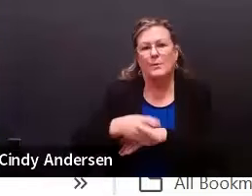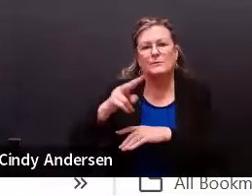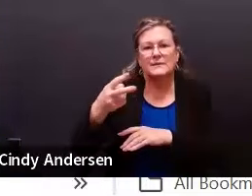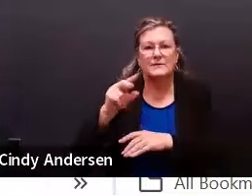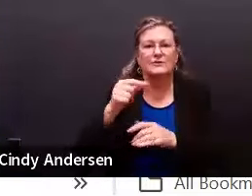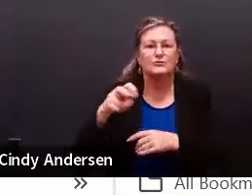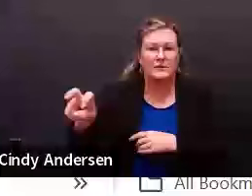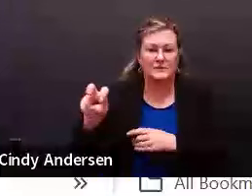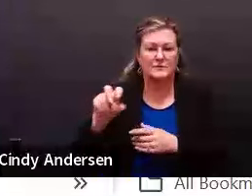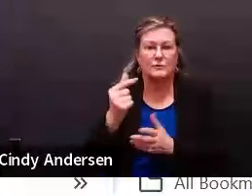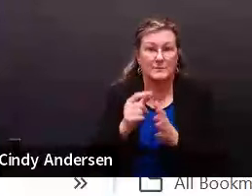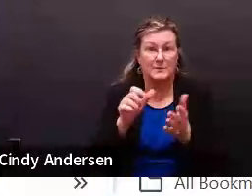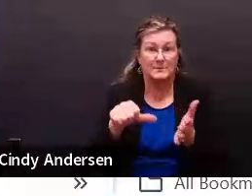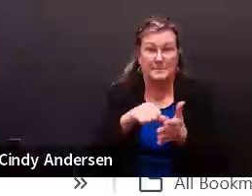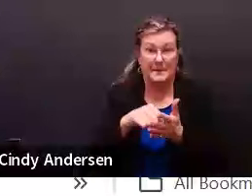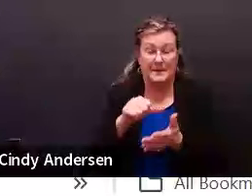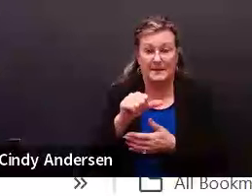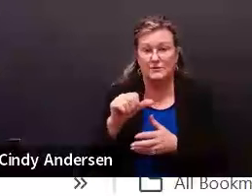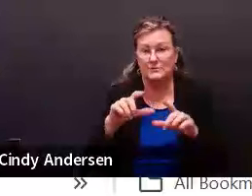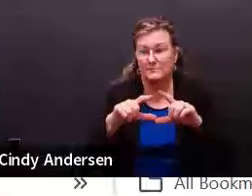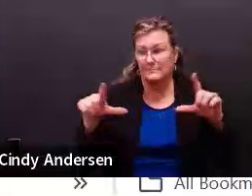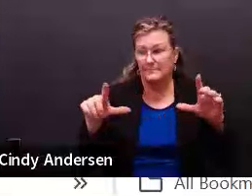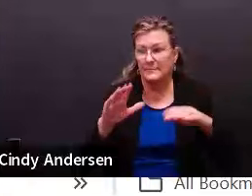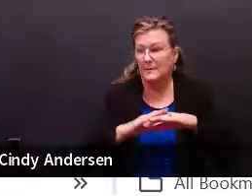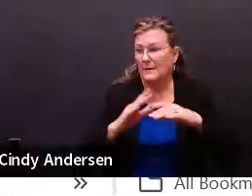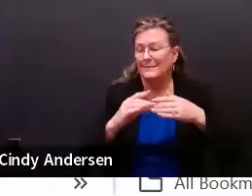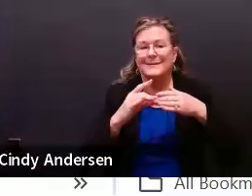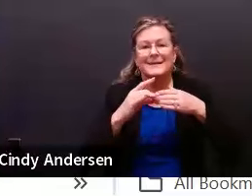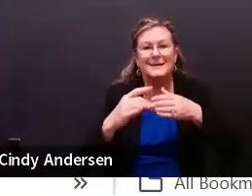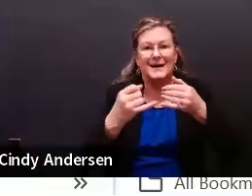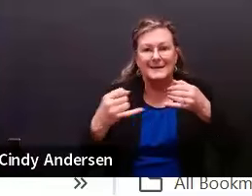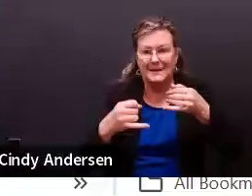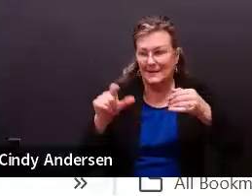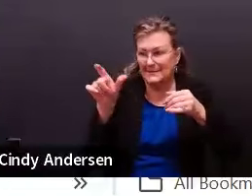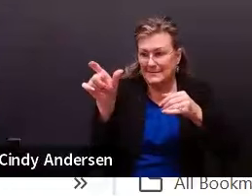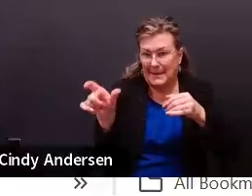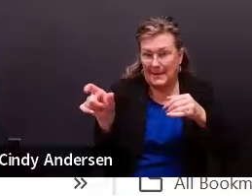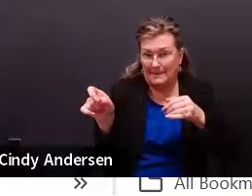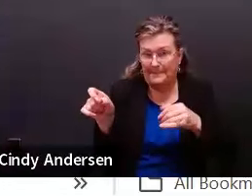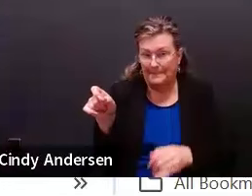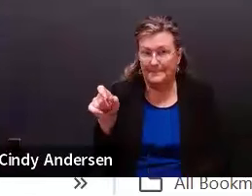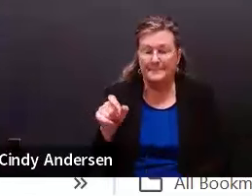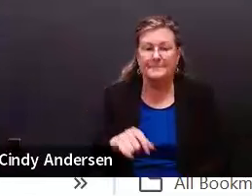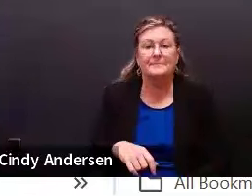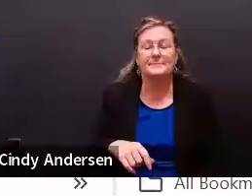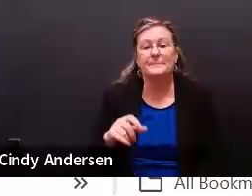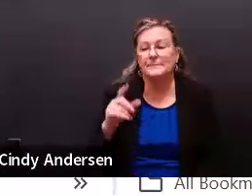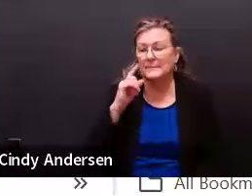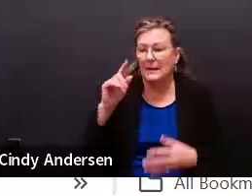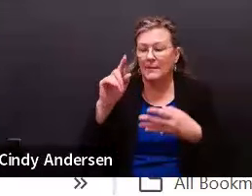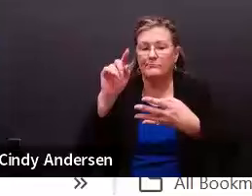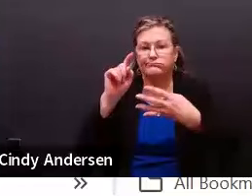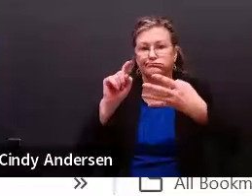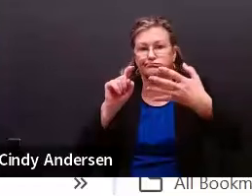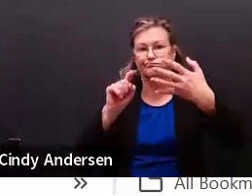graduation page. It is on the guidelines tab. And if you go